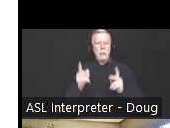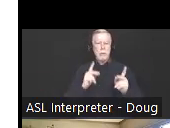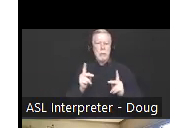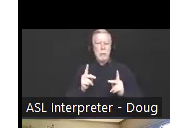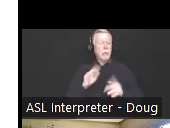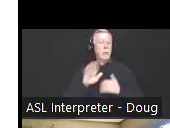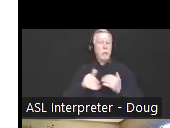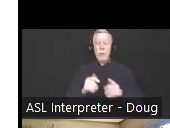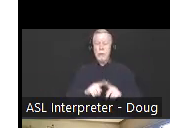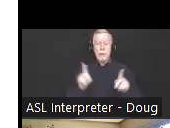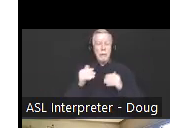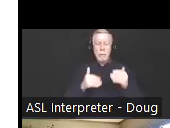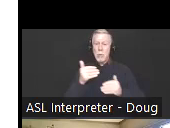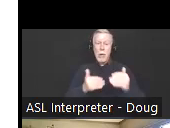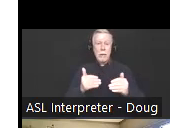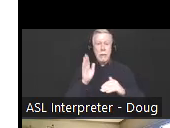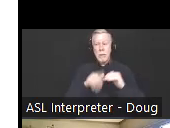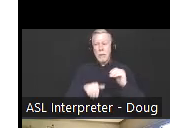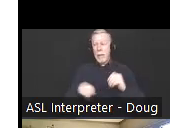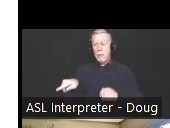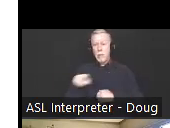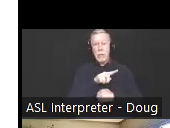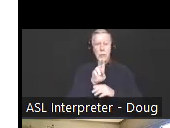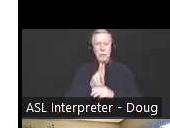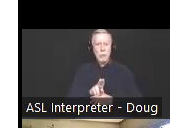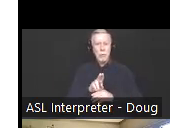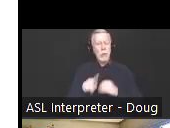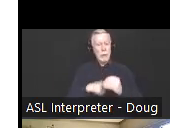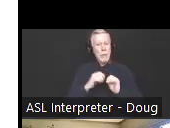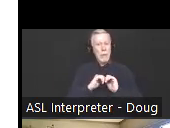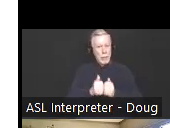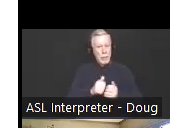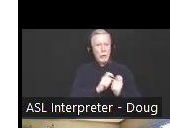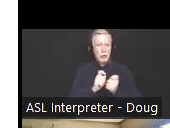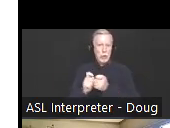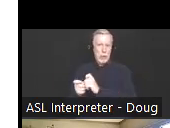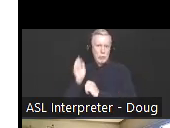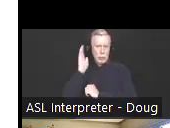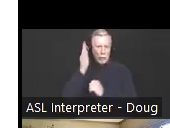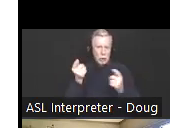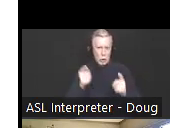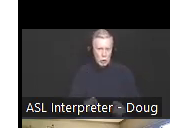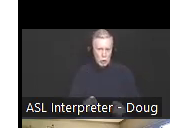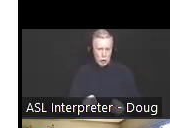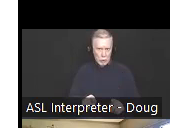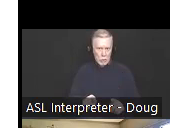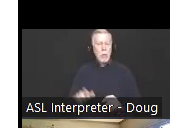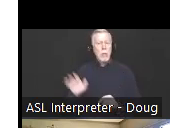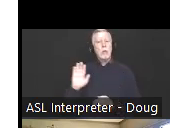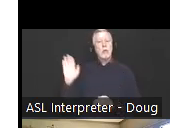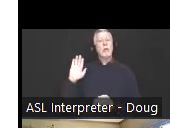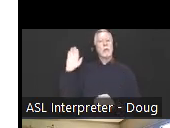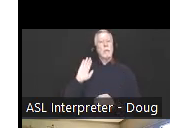than what they're accustomed to around how change is going to occur. You've moved away from typically the